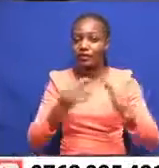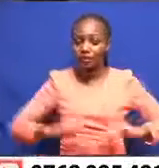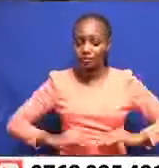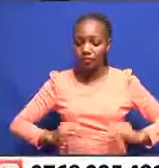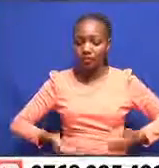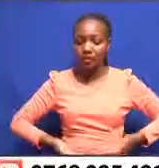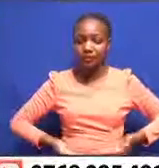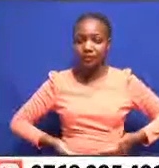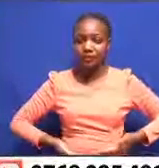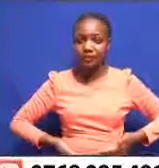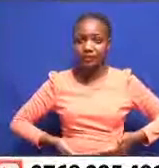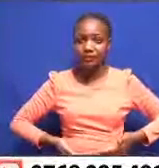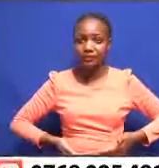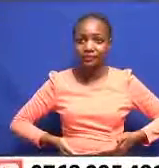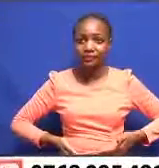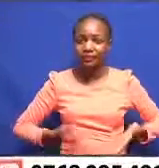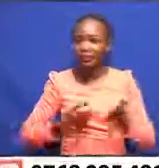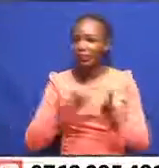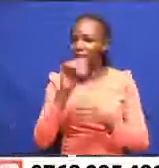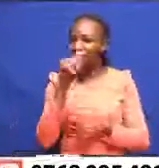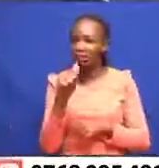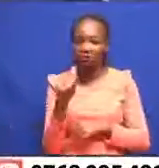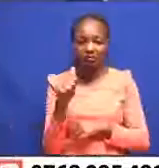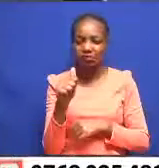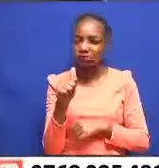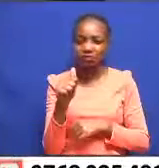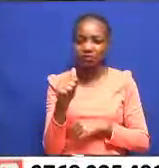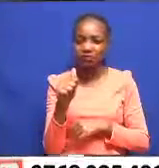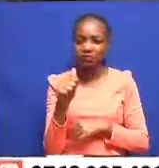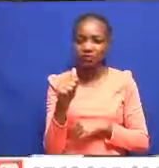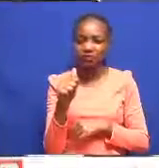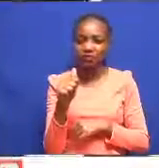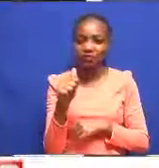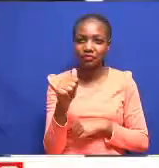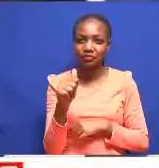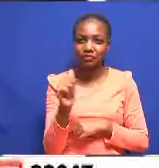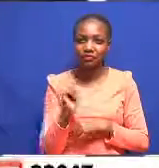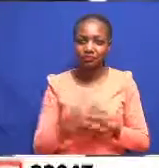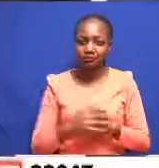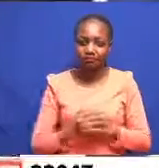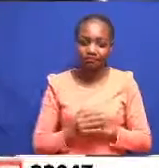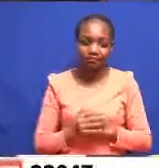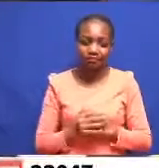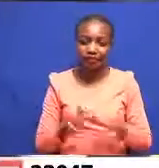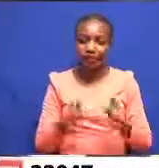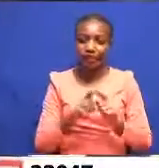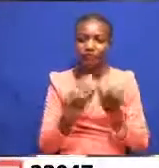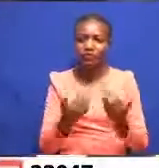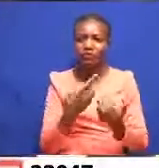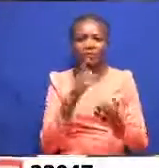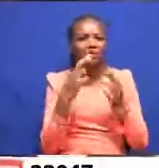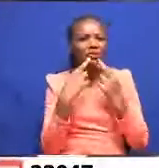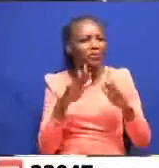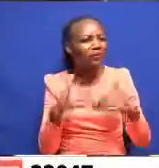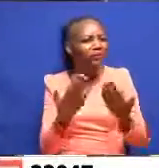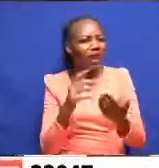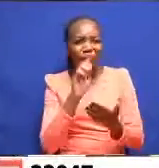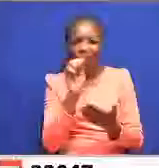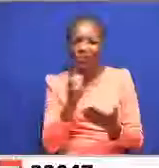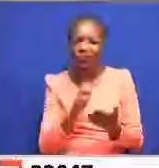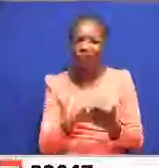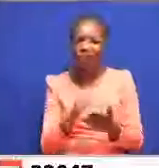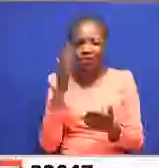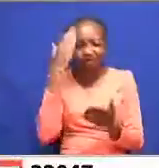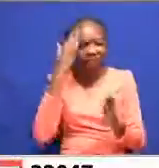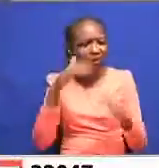the majority of the pregnancies have not shown they are pregnant. Did the children go to them, or how did they